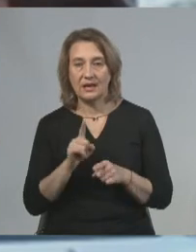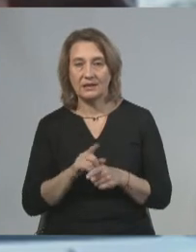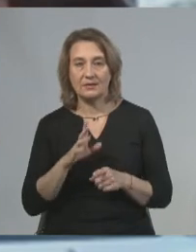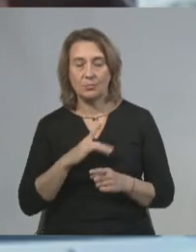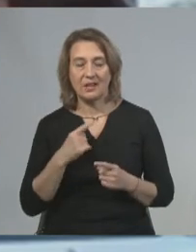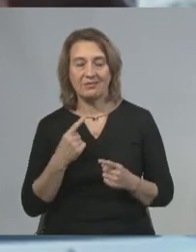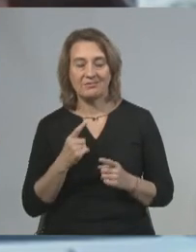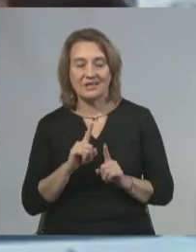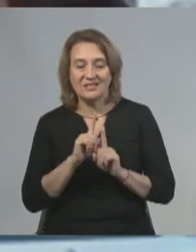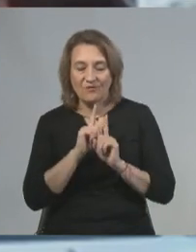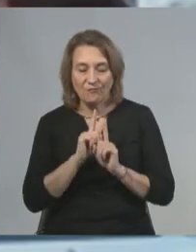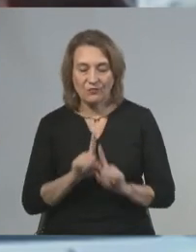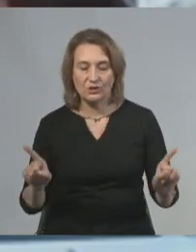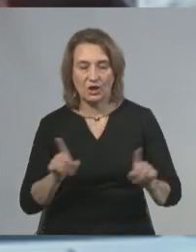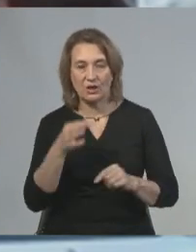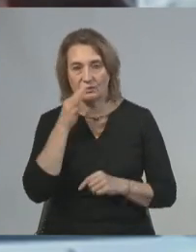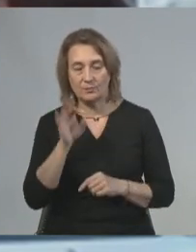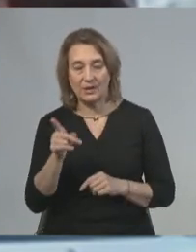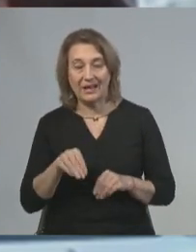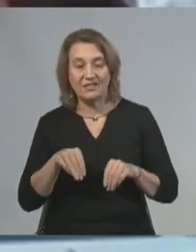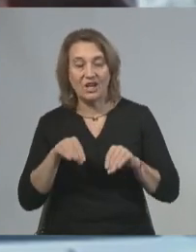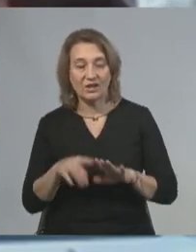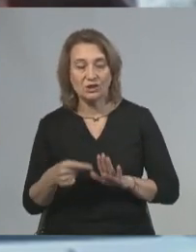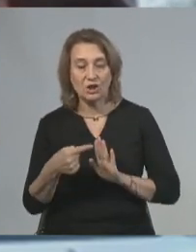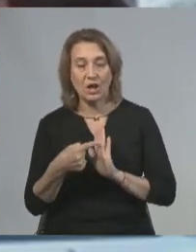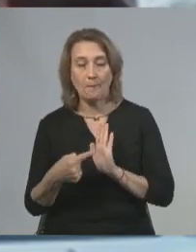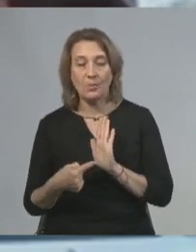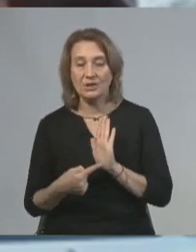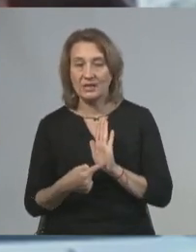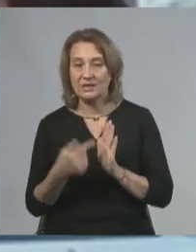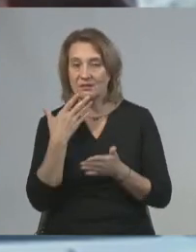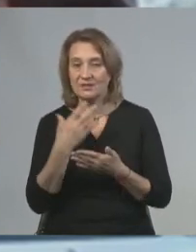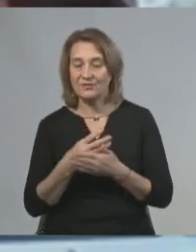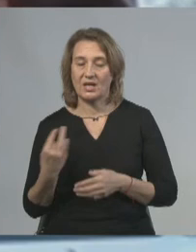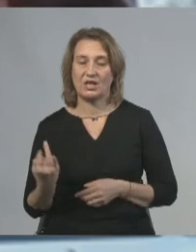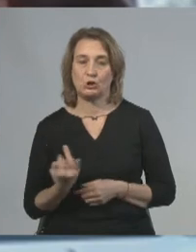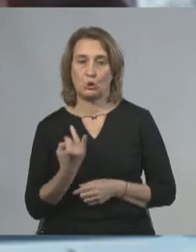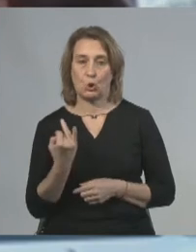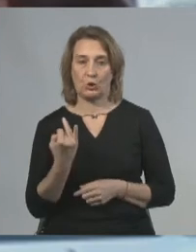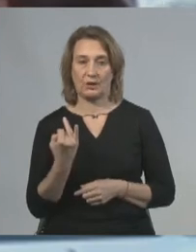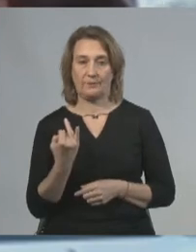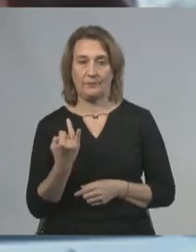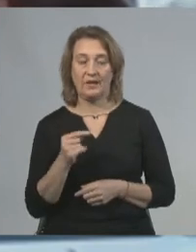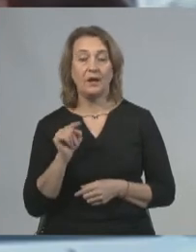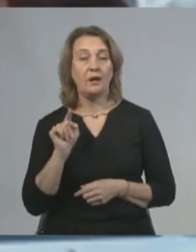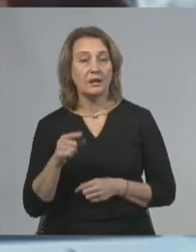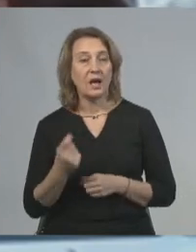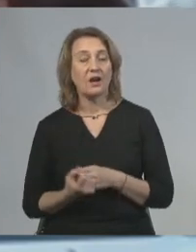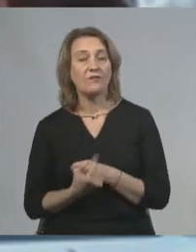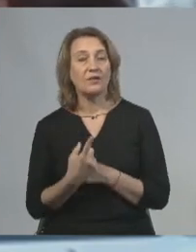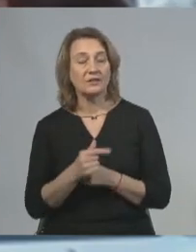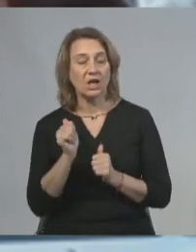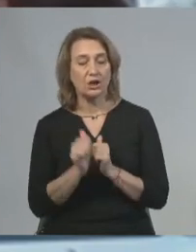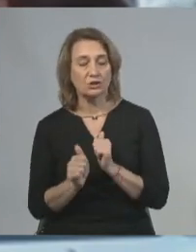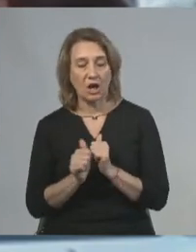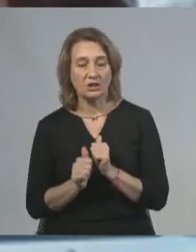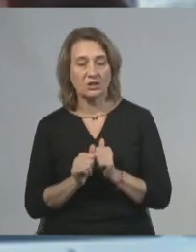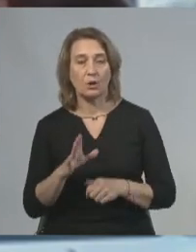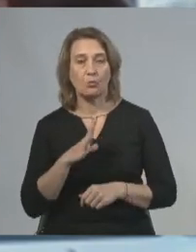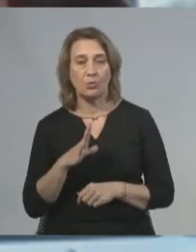with a story and it turned out that it of course as it usually is it didn't happen only to her it